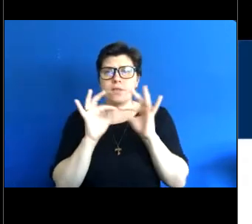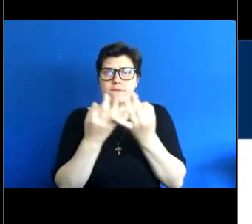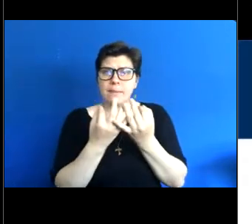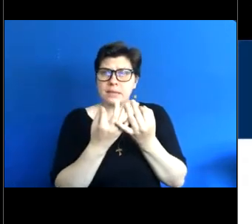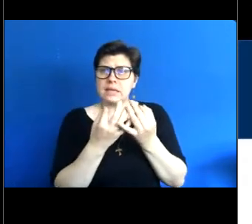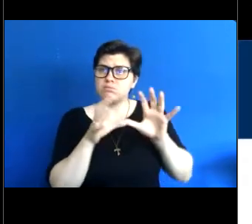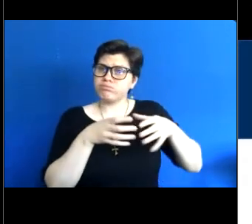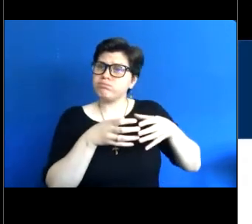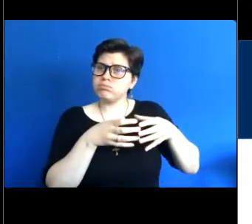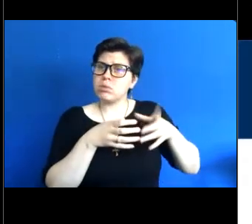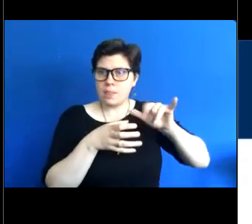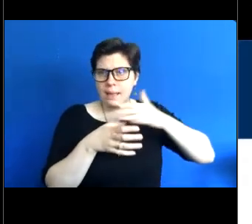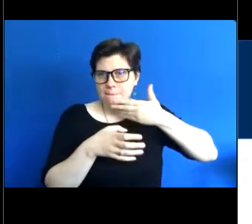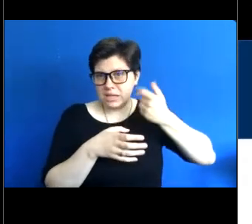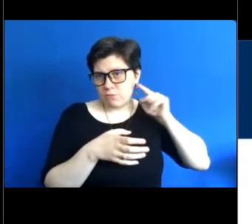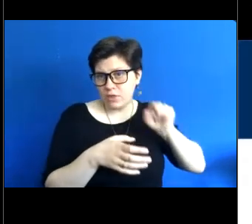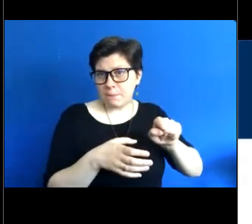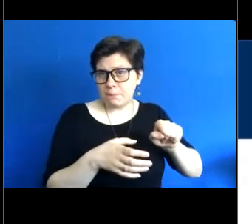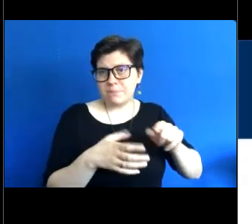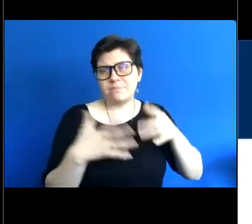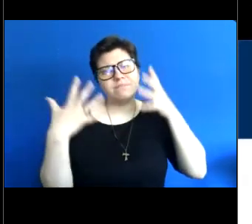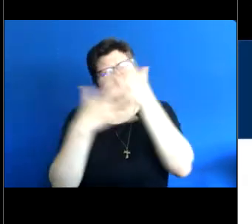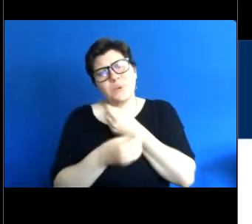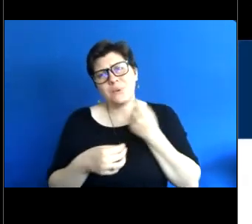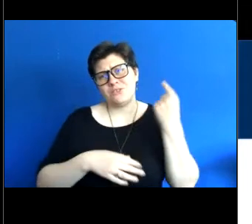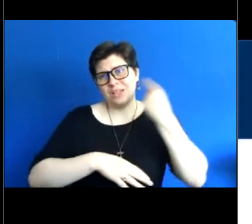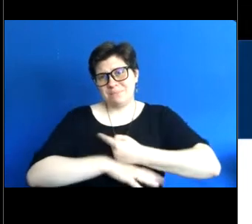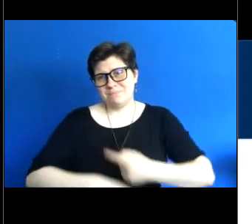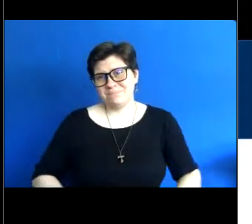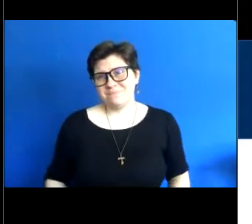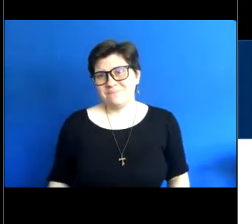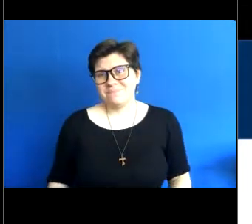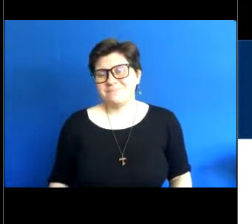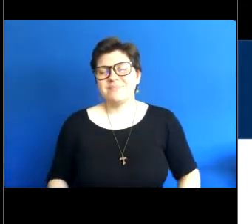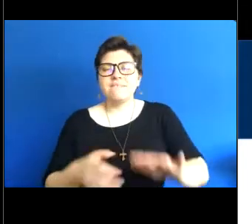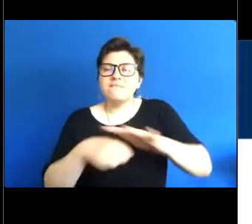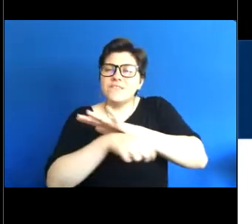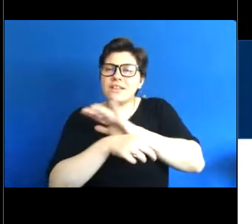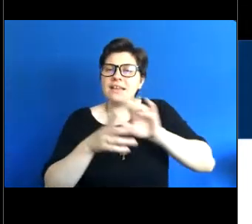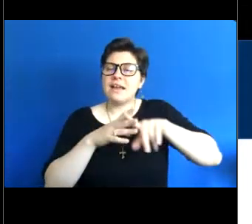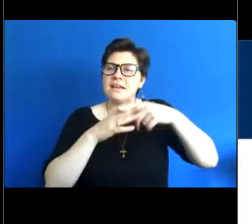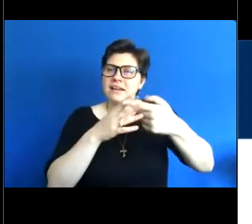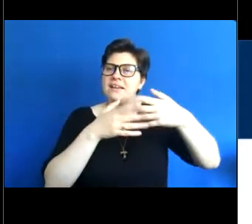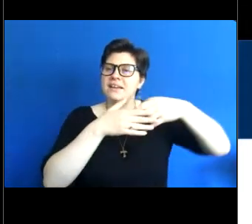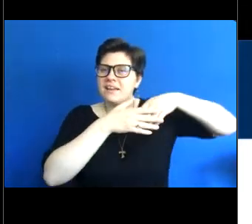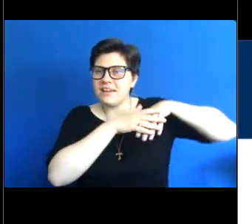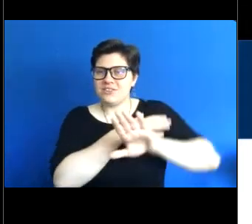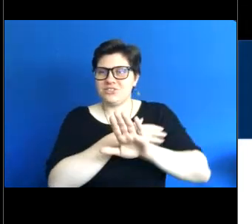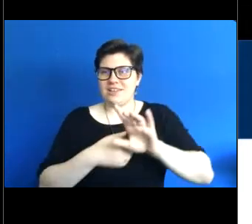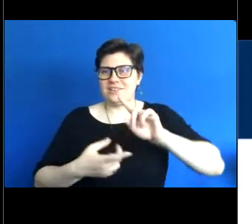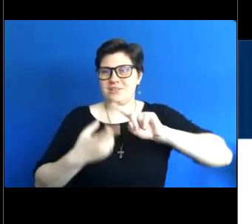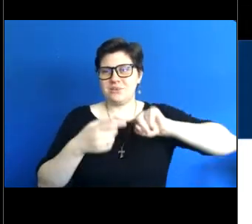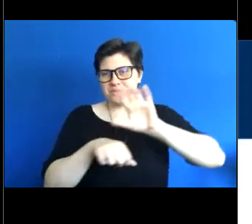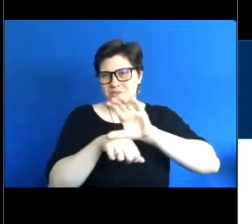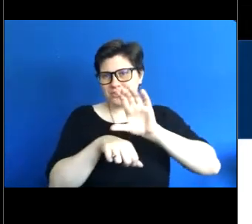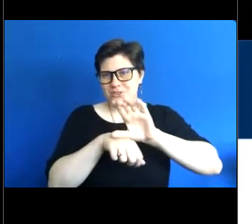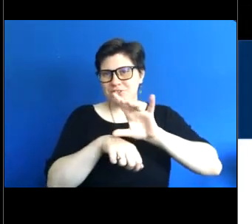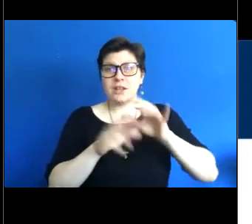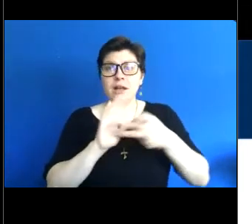her. So what a beautiful day. So she was fully initiated into the church. And of course, this brought